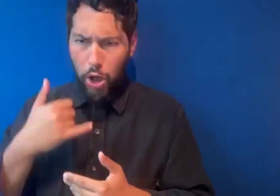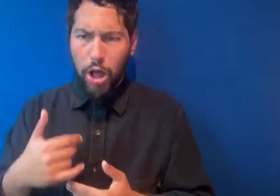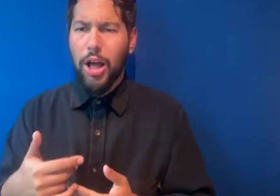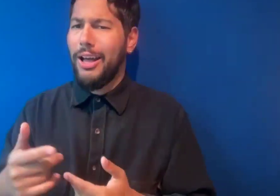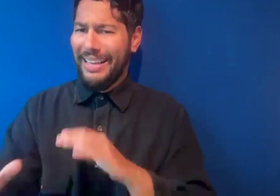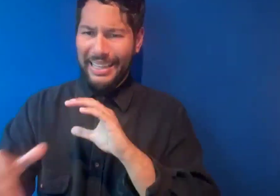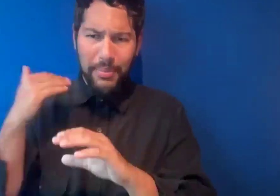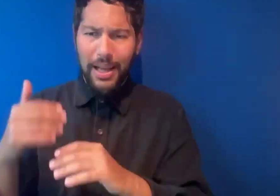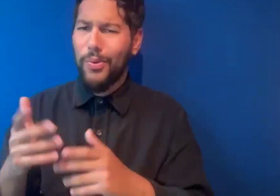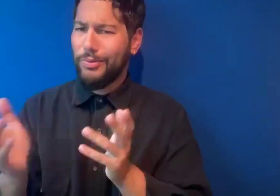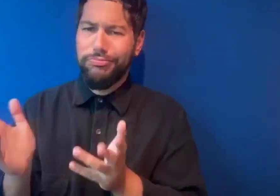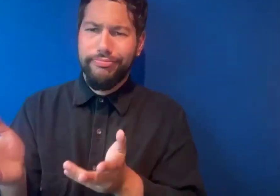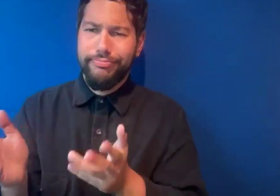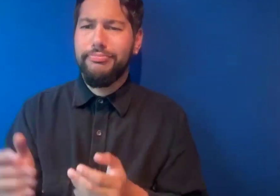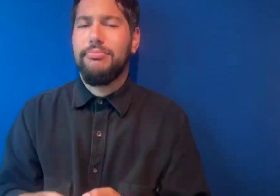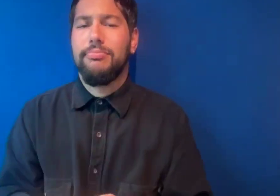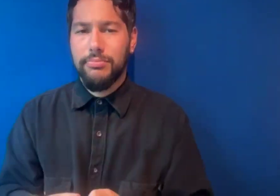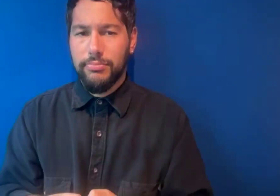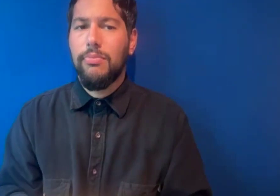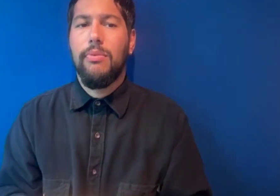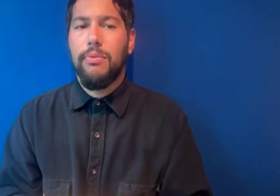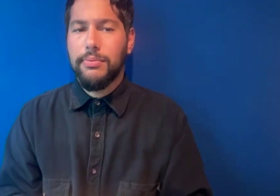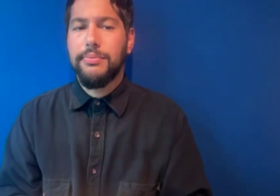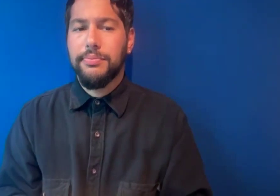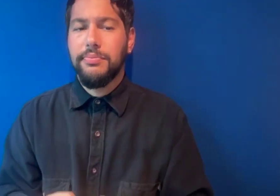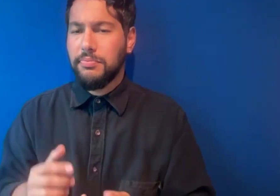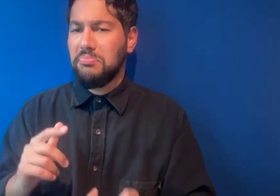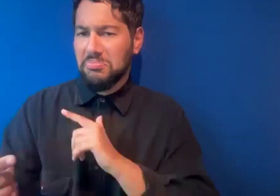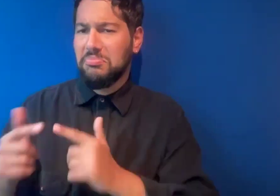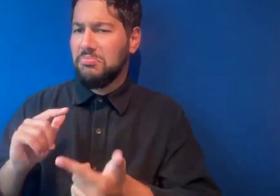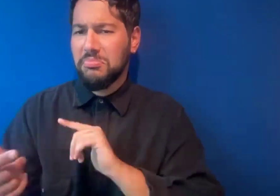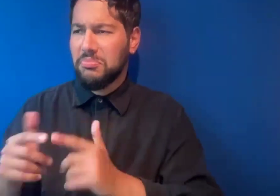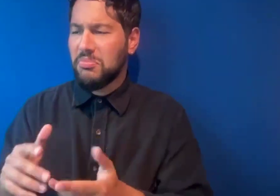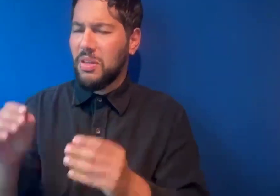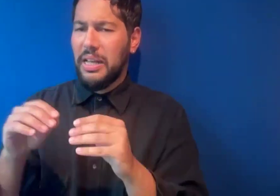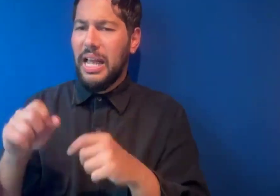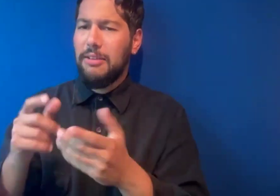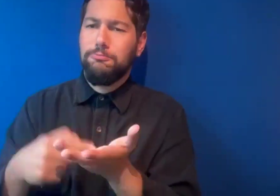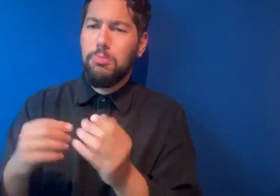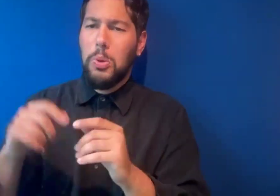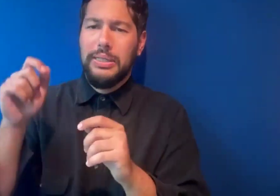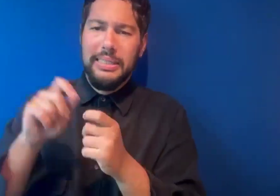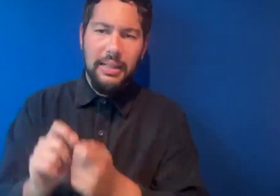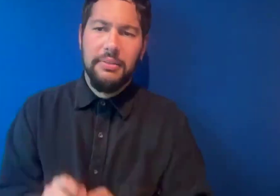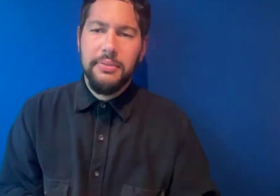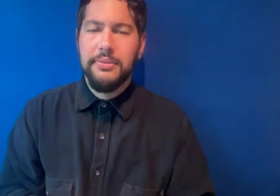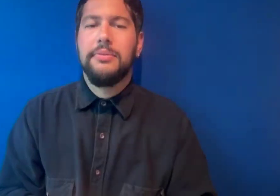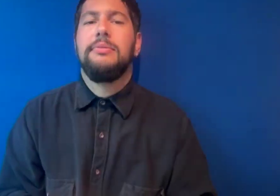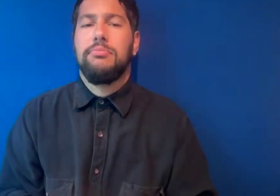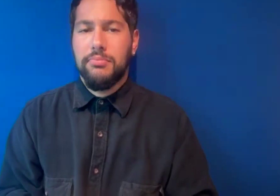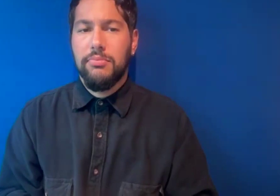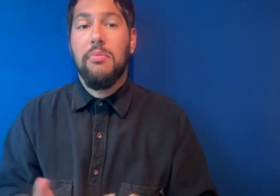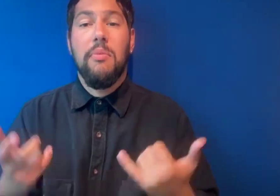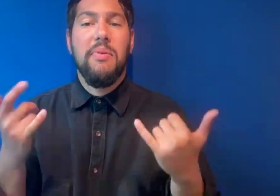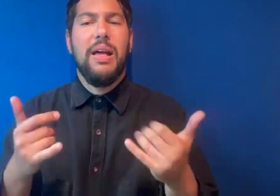me an email. We can talk, and we can get into more detail about this. So that's